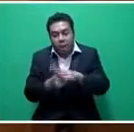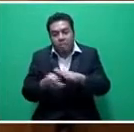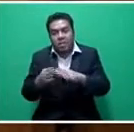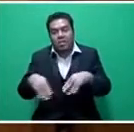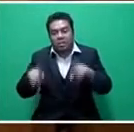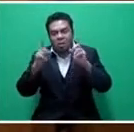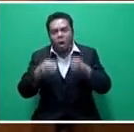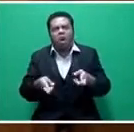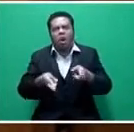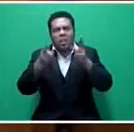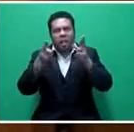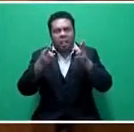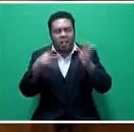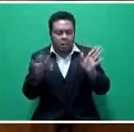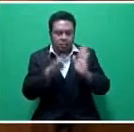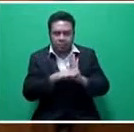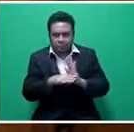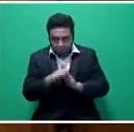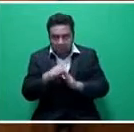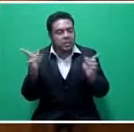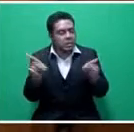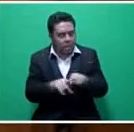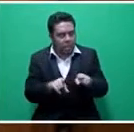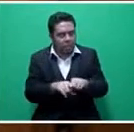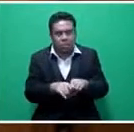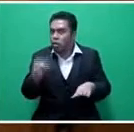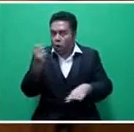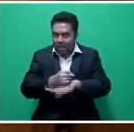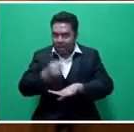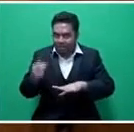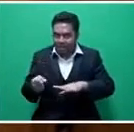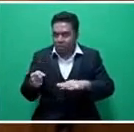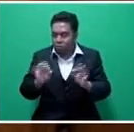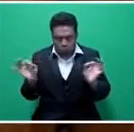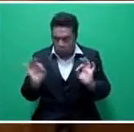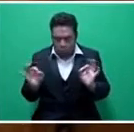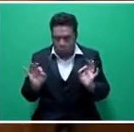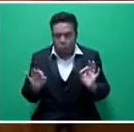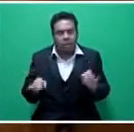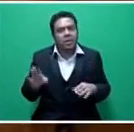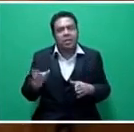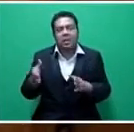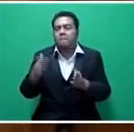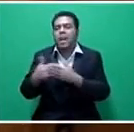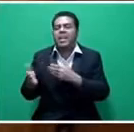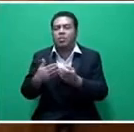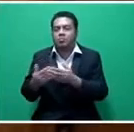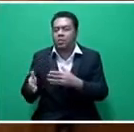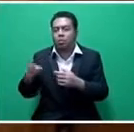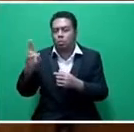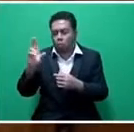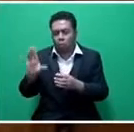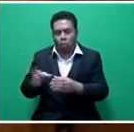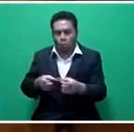boarding. These are the boarding schools that are run by school managements. These are not the government boarding schools. And in most of these schools, it's a management-run boarding